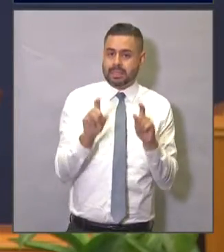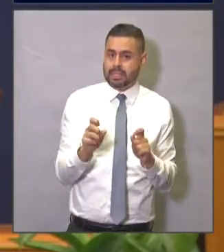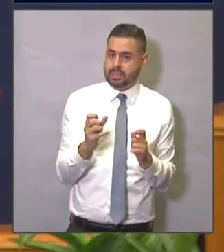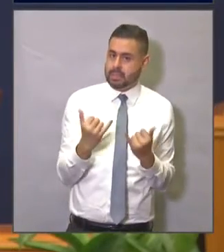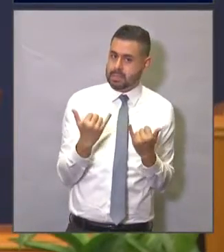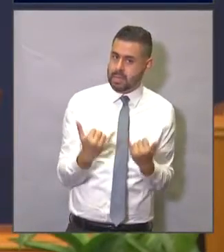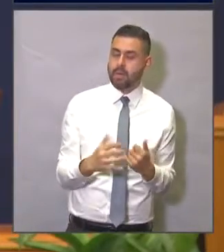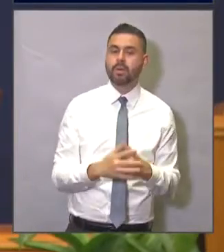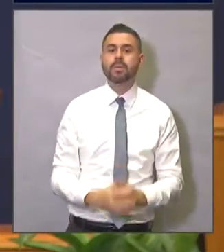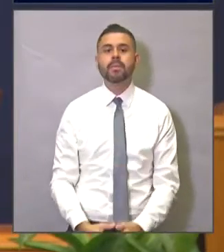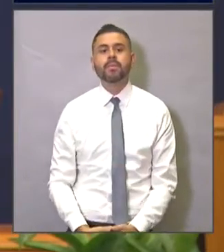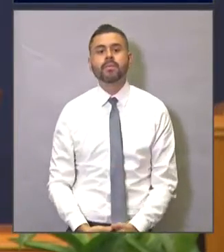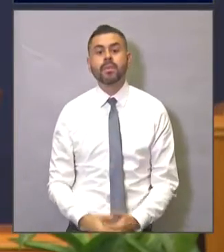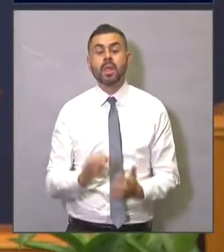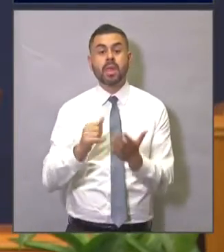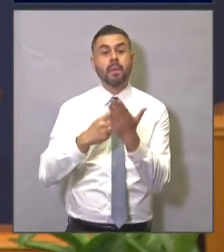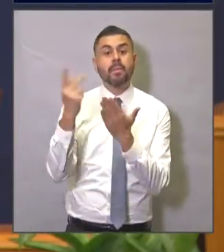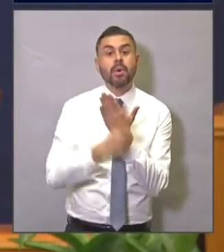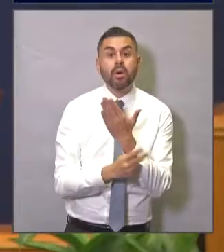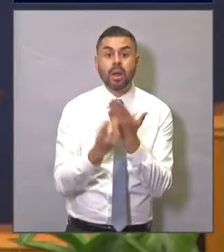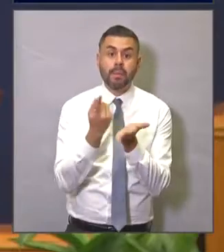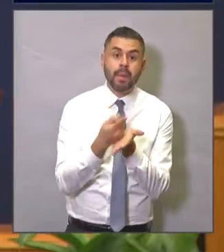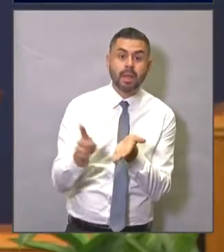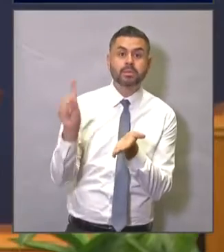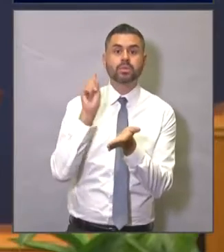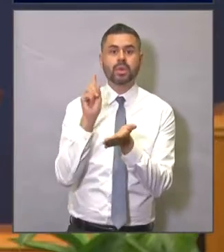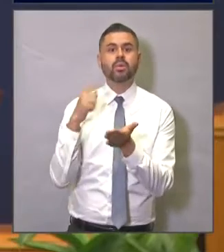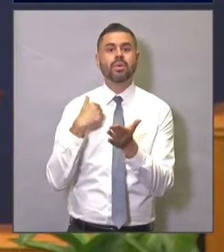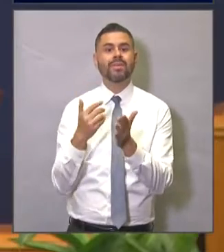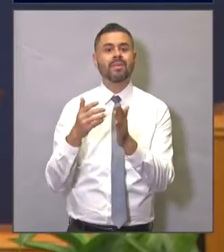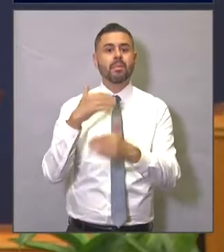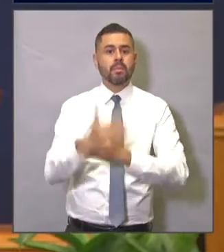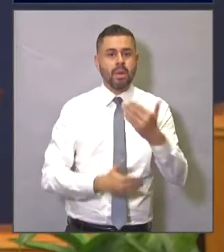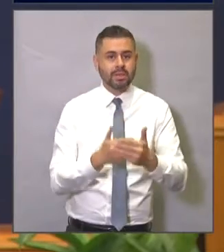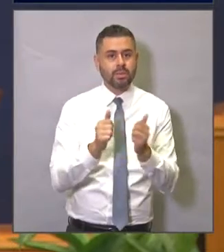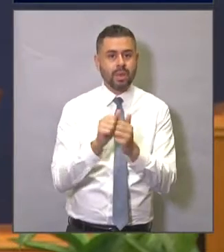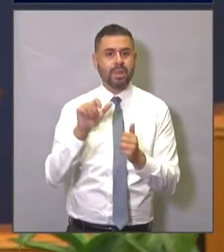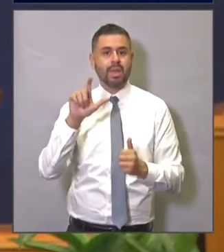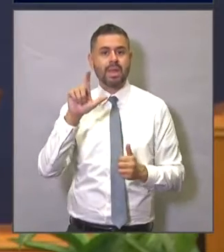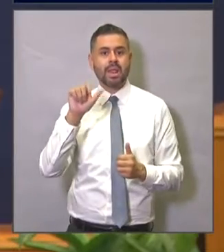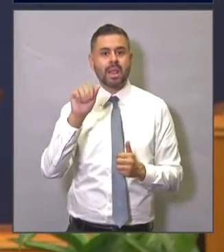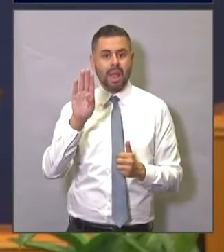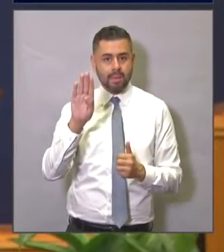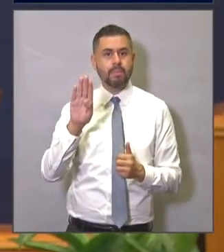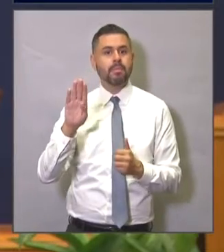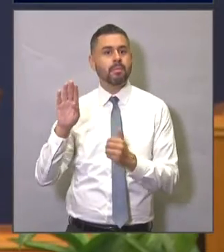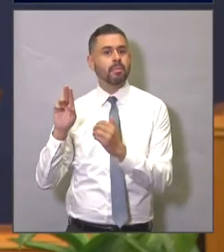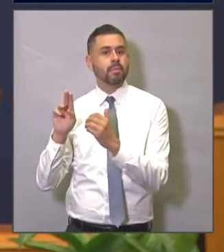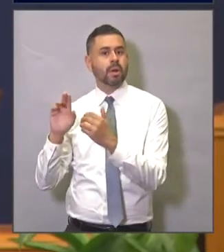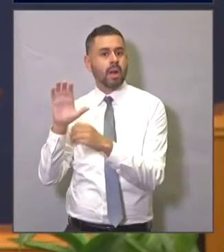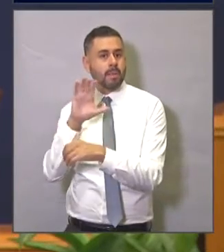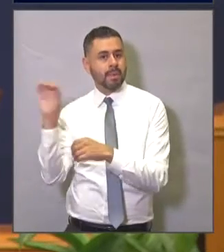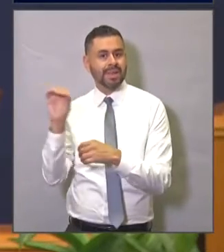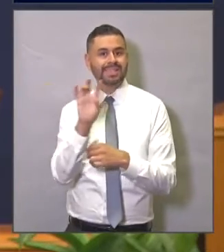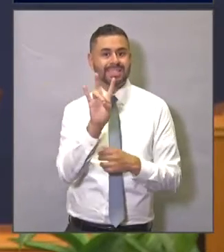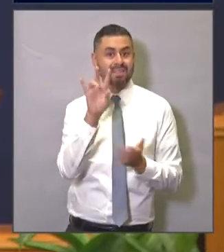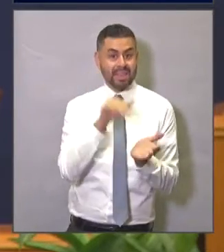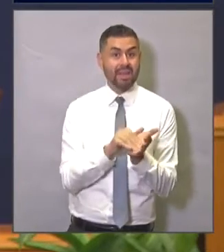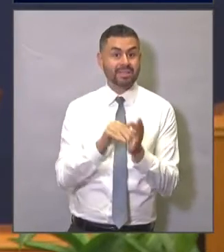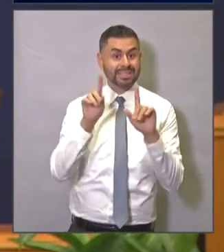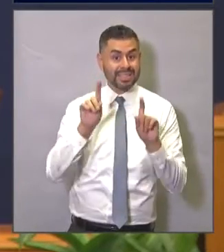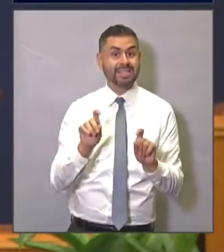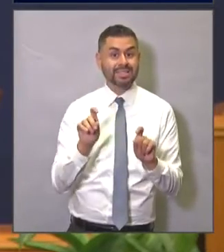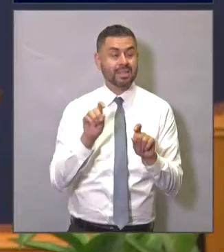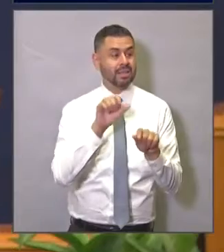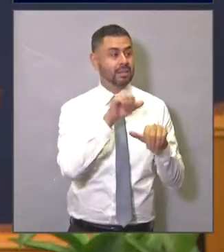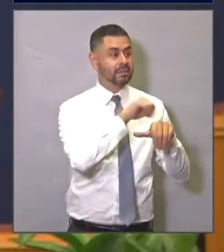it. Since this program launched last week, we have processed with our lab partner Fulgent nearly 7,000 test kits that